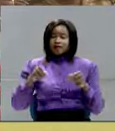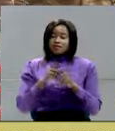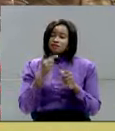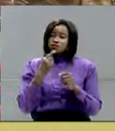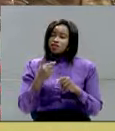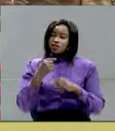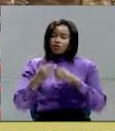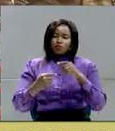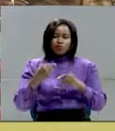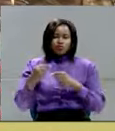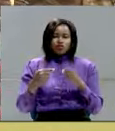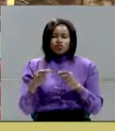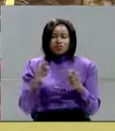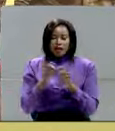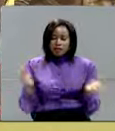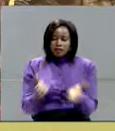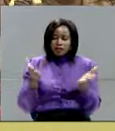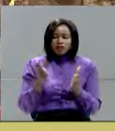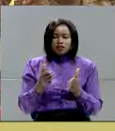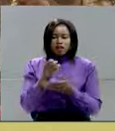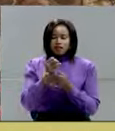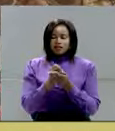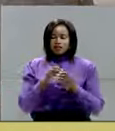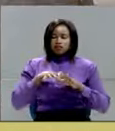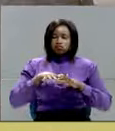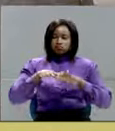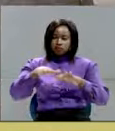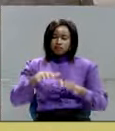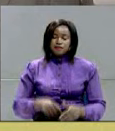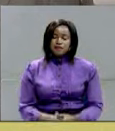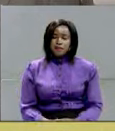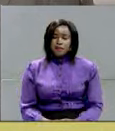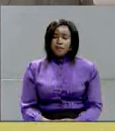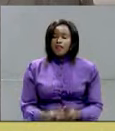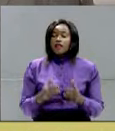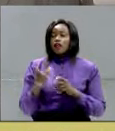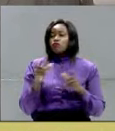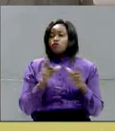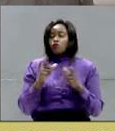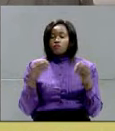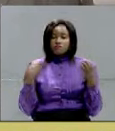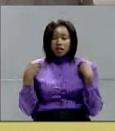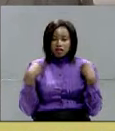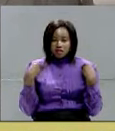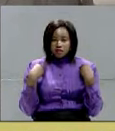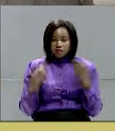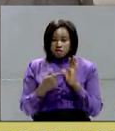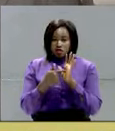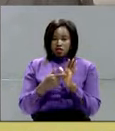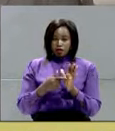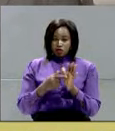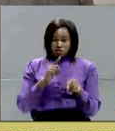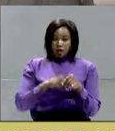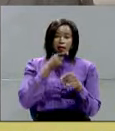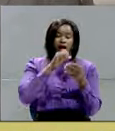continue to fuel the spread of HIV/AIDS. Traditional practices such as widow